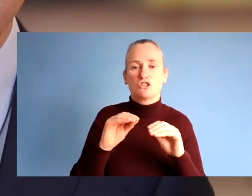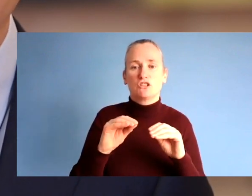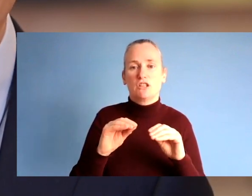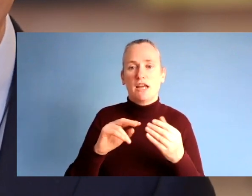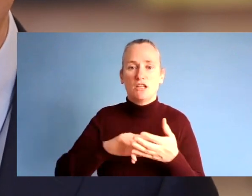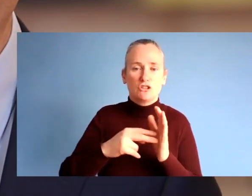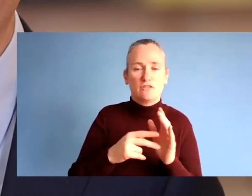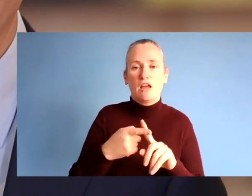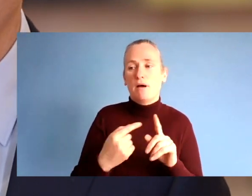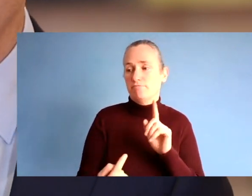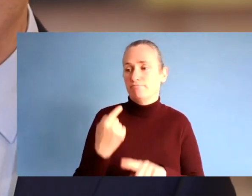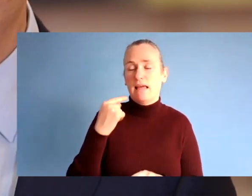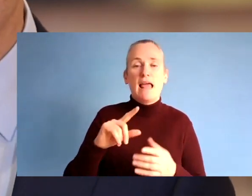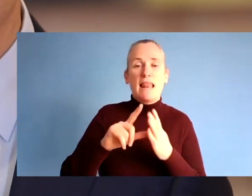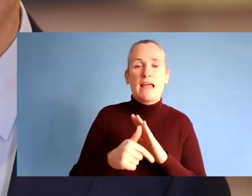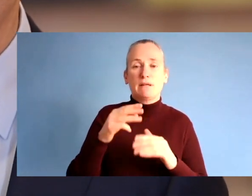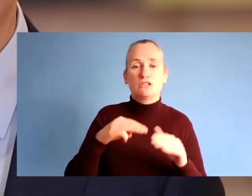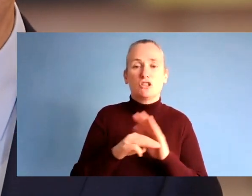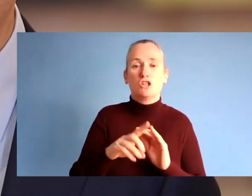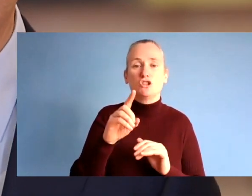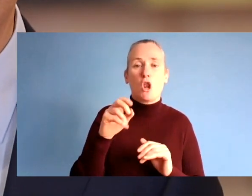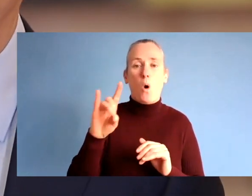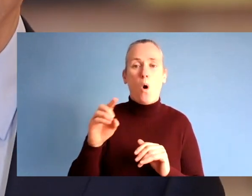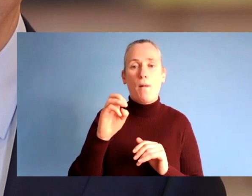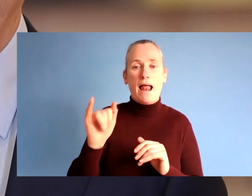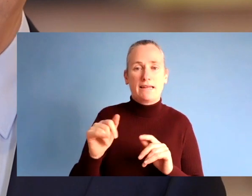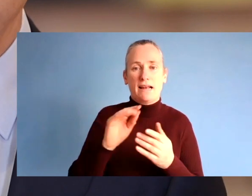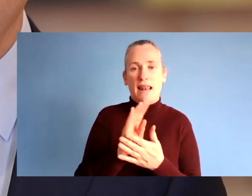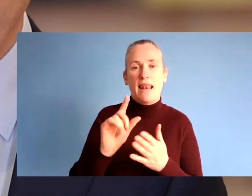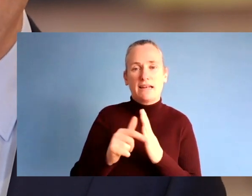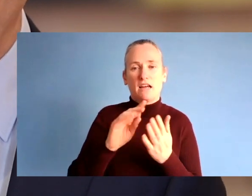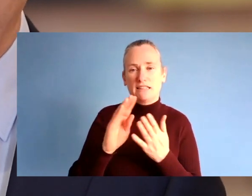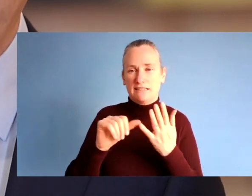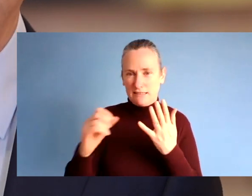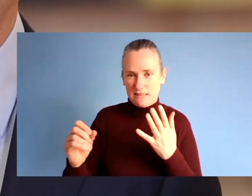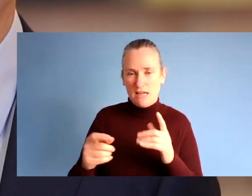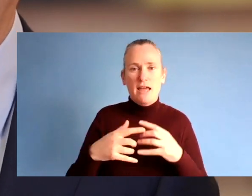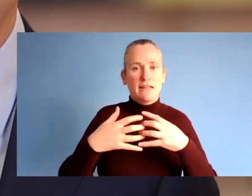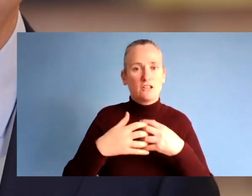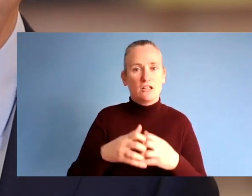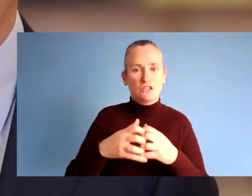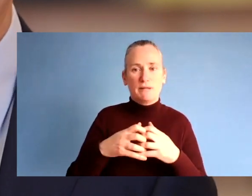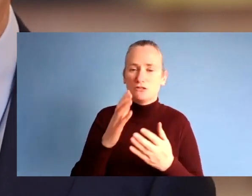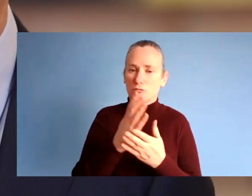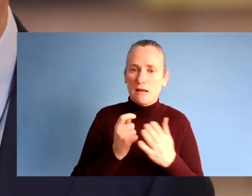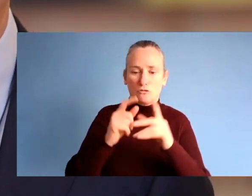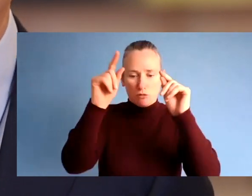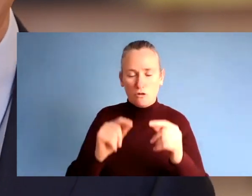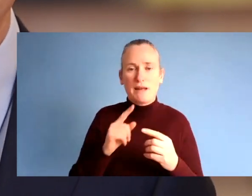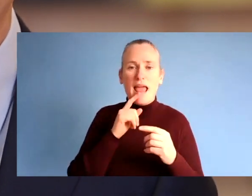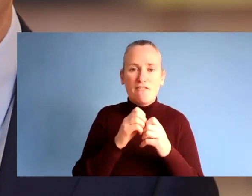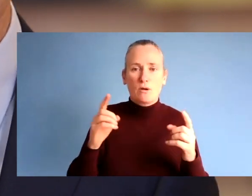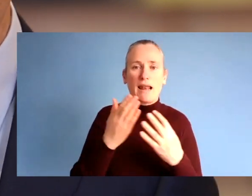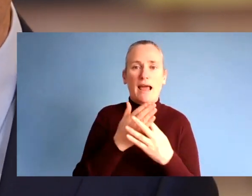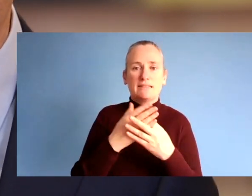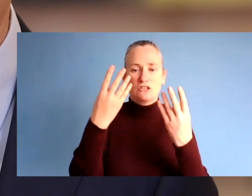late 1960s. Technology can be a great leveller and can ensure everyone can access education when and where they